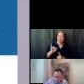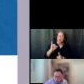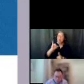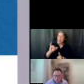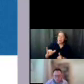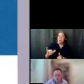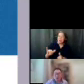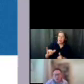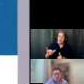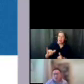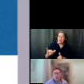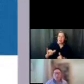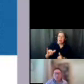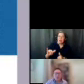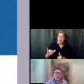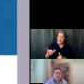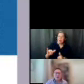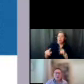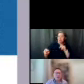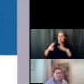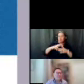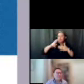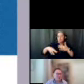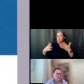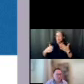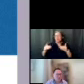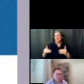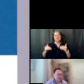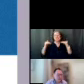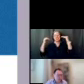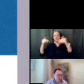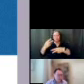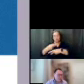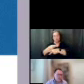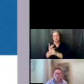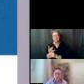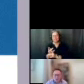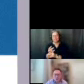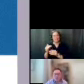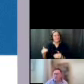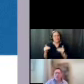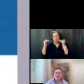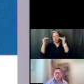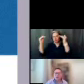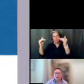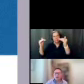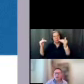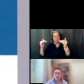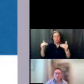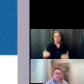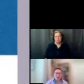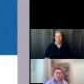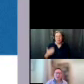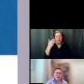to increased productivity. That exists, and I can't remember where I saw that. Forgive me off the top of my head, but there's data like that